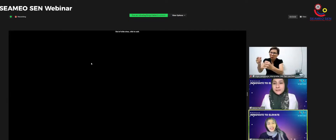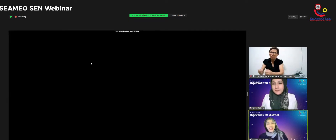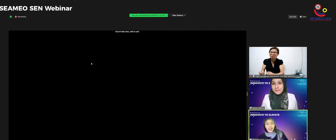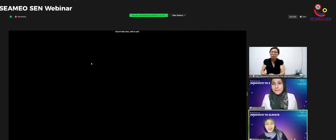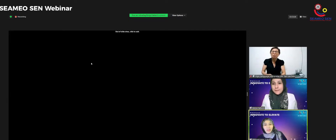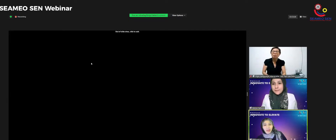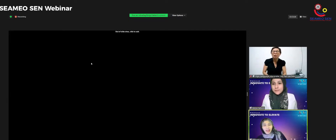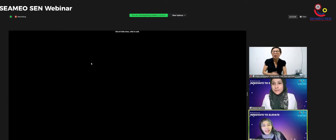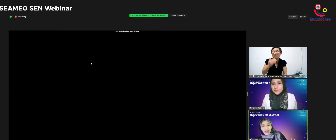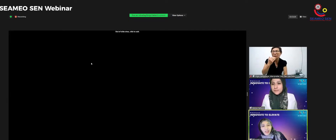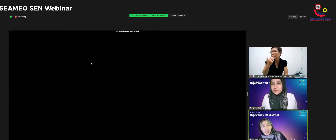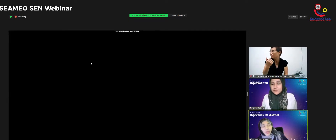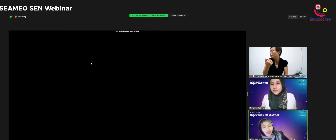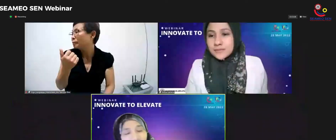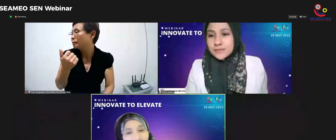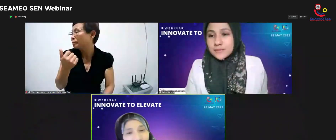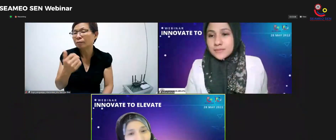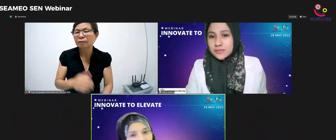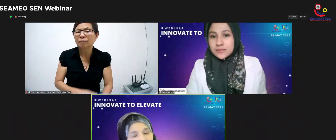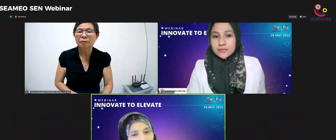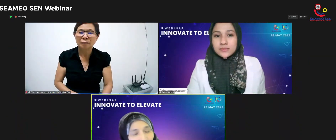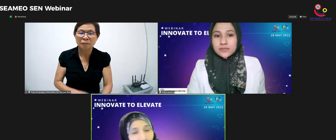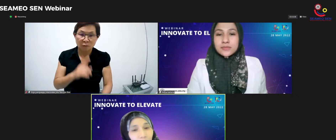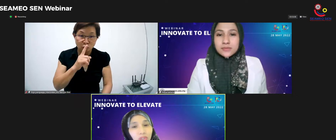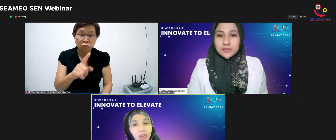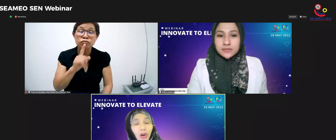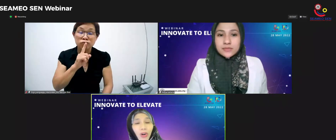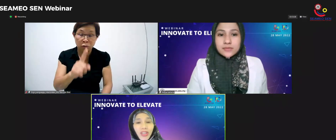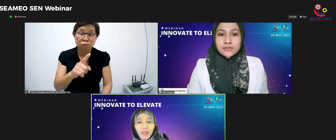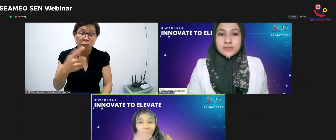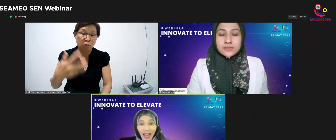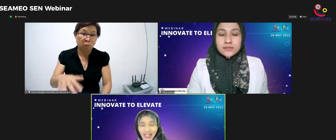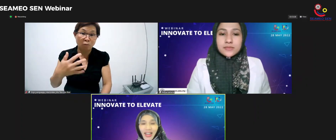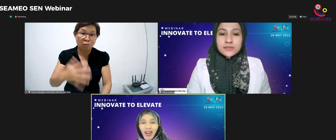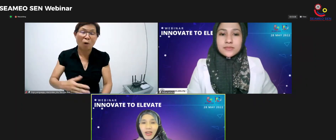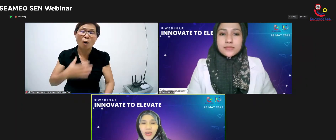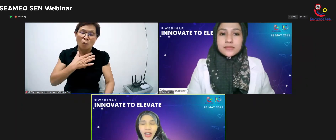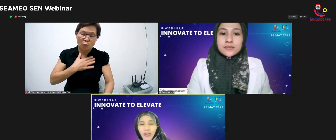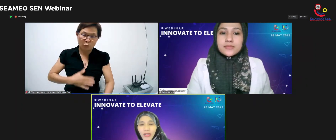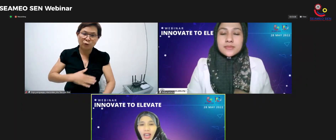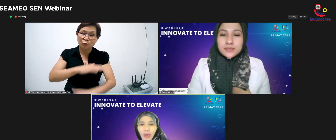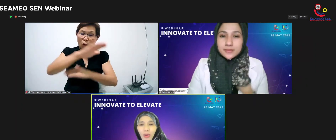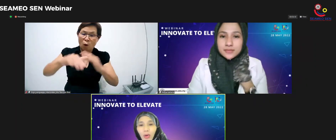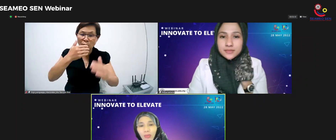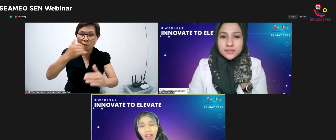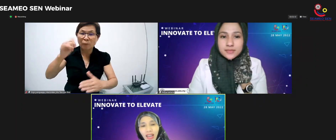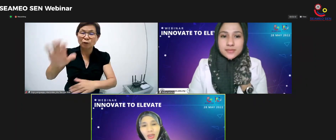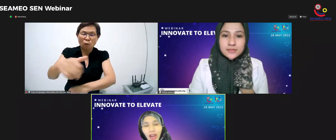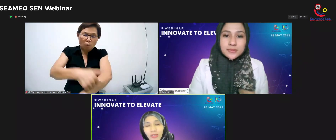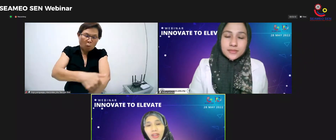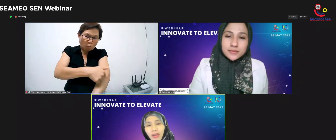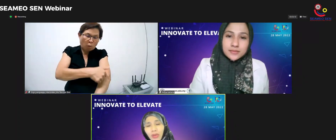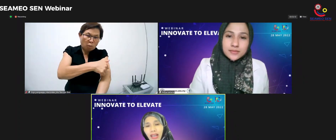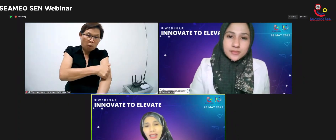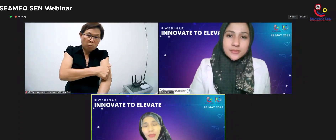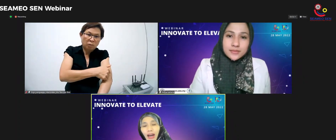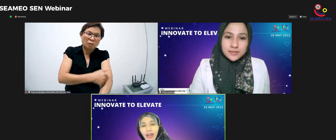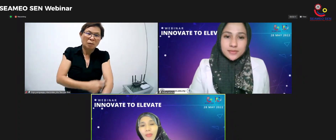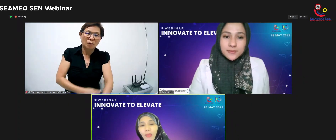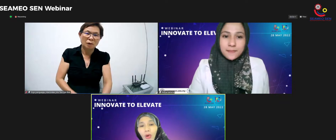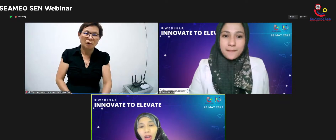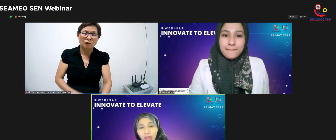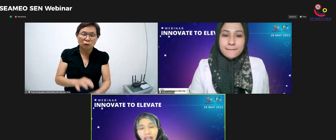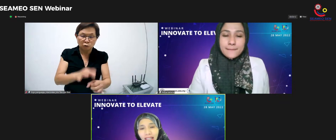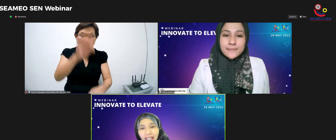Well said, Miss Betia. Truly extraordinary. We wish you all the best on your effort, and we hope that your effort will